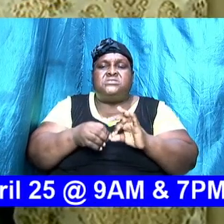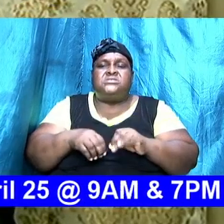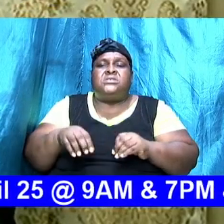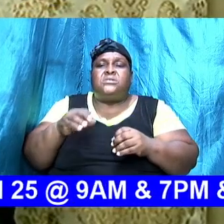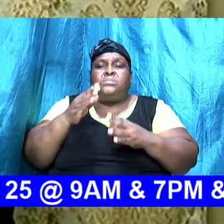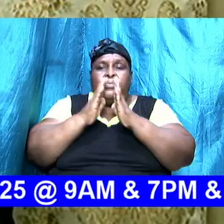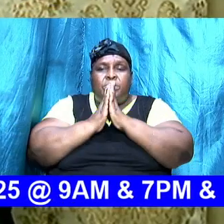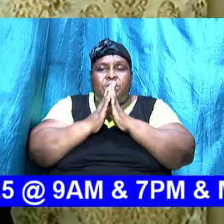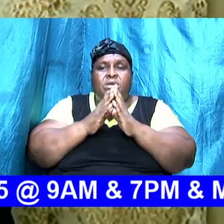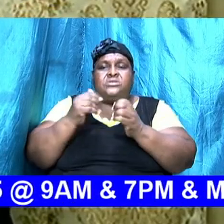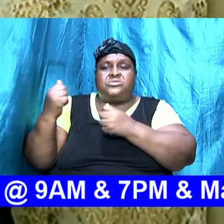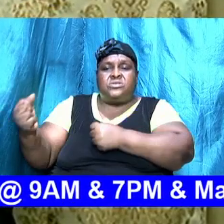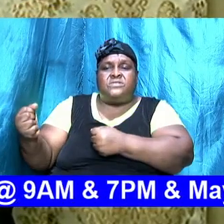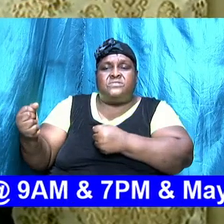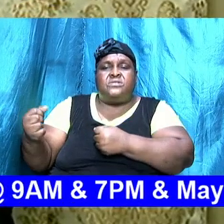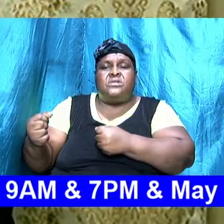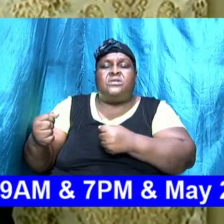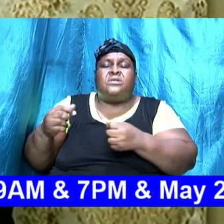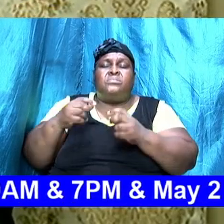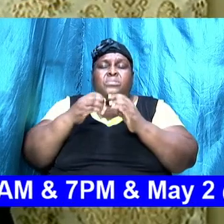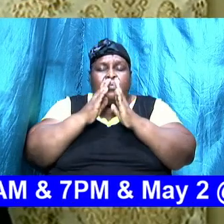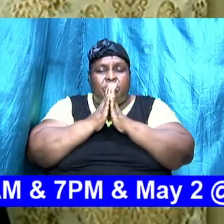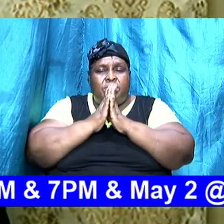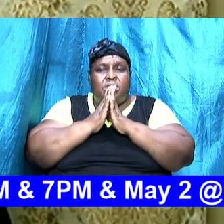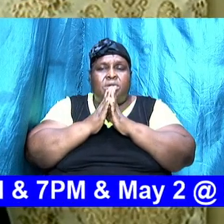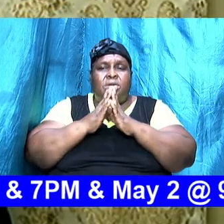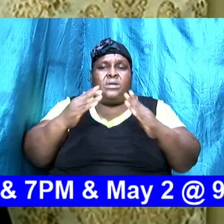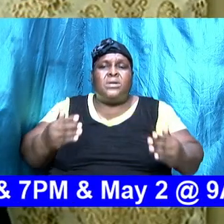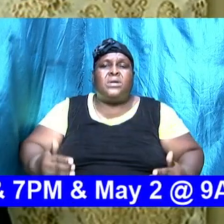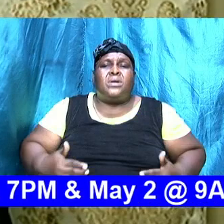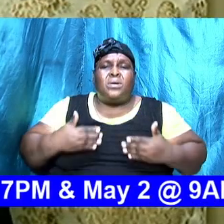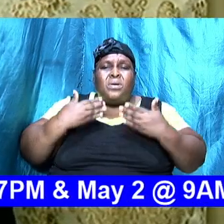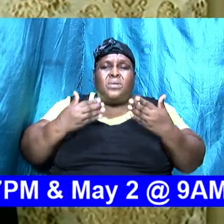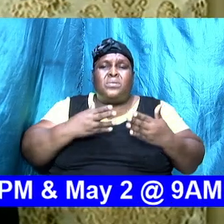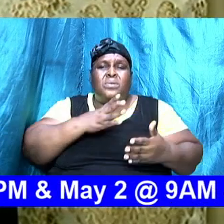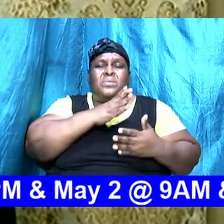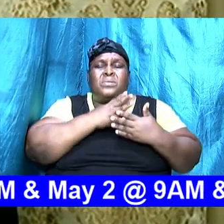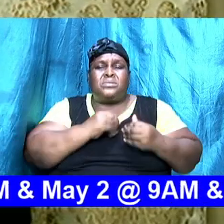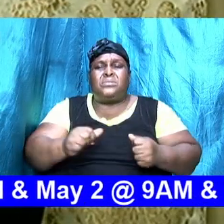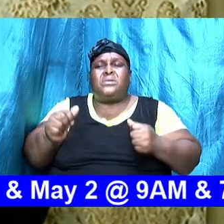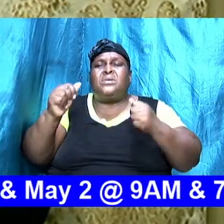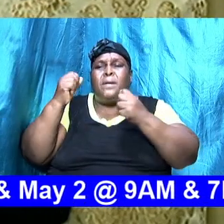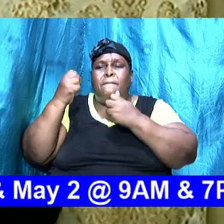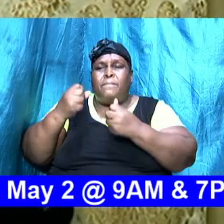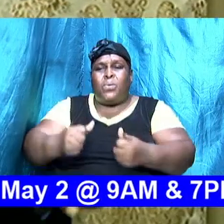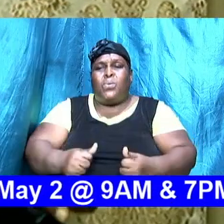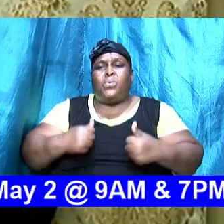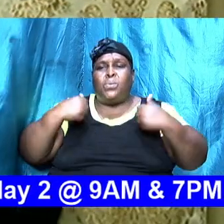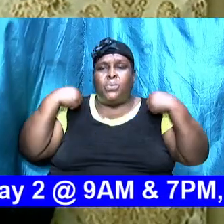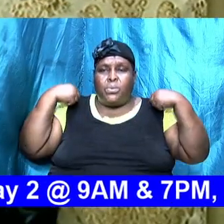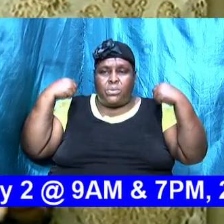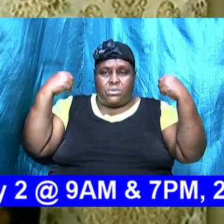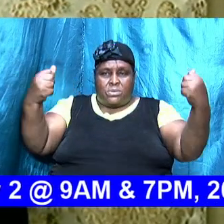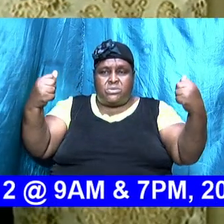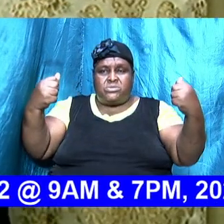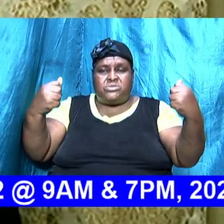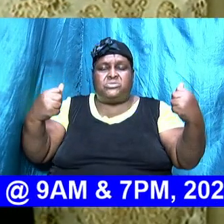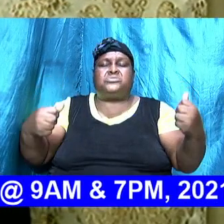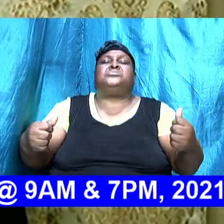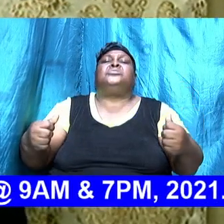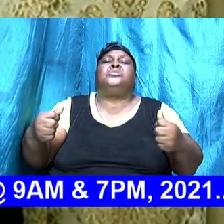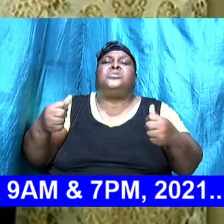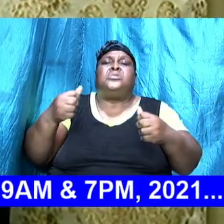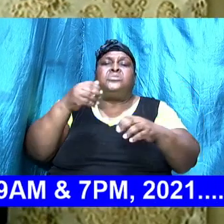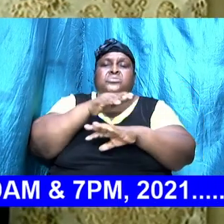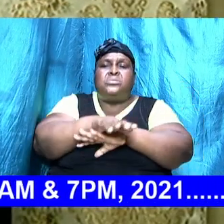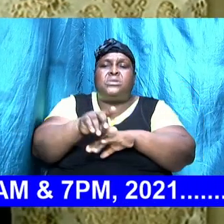pray that you will give strength. I pray that you will give courage. I pray that you will give boldness this evening, tonight, to the